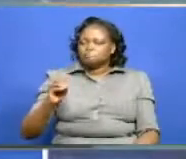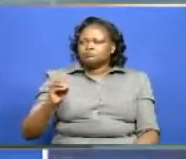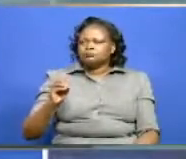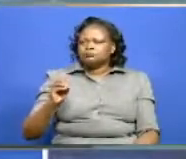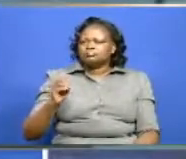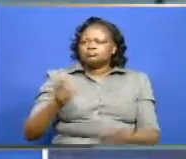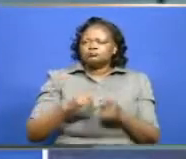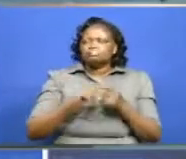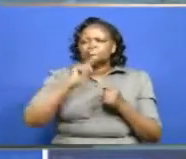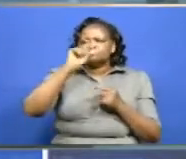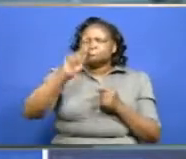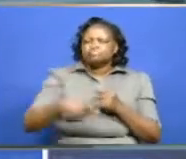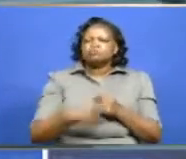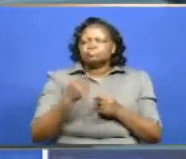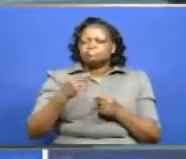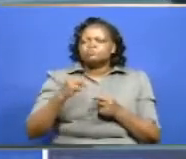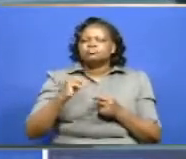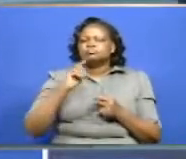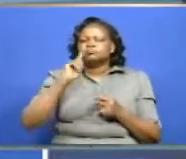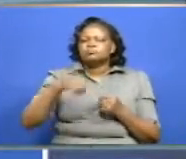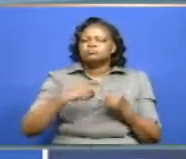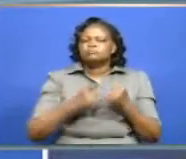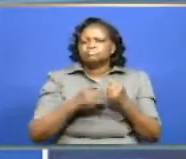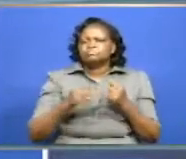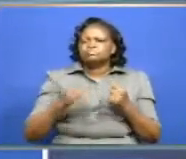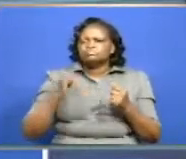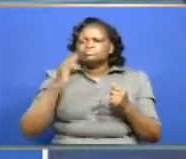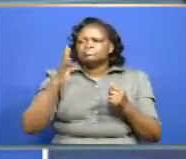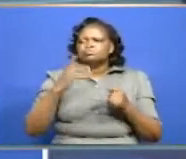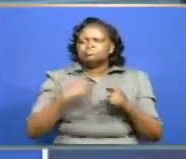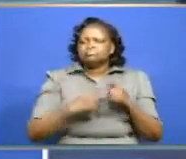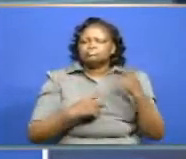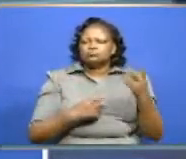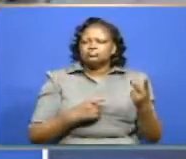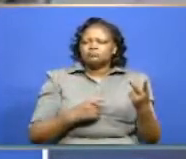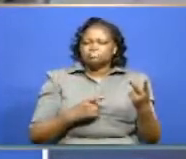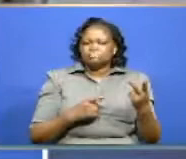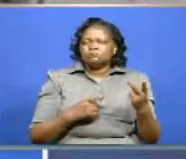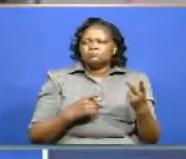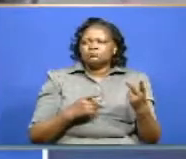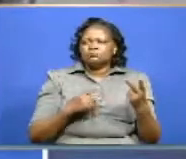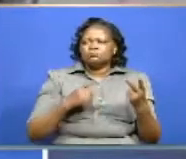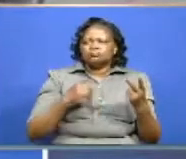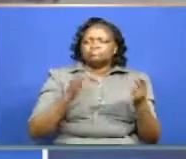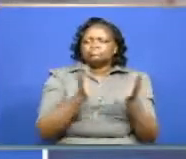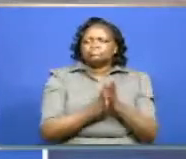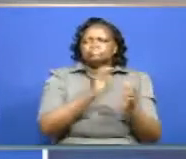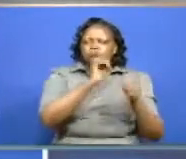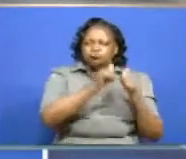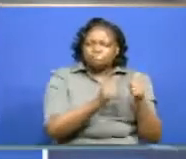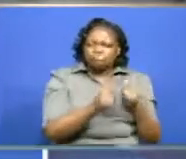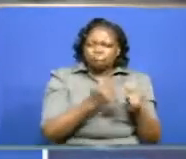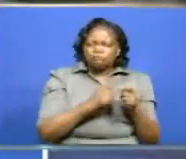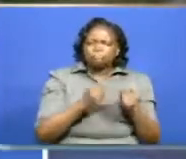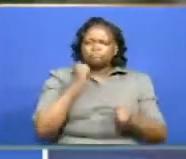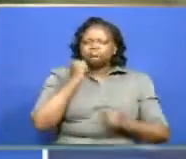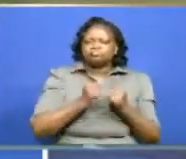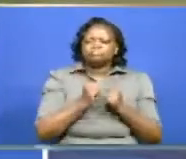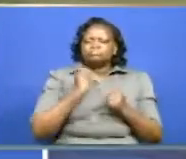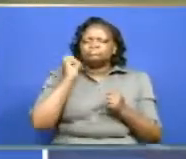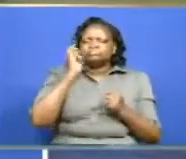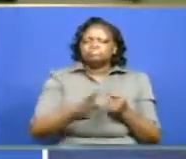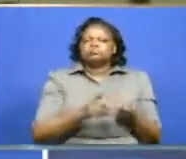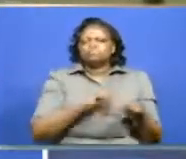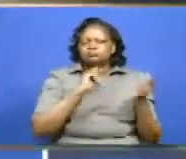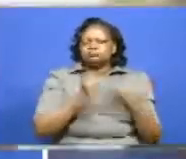1,000 meters, 1,600 meters, 4 by 200 meters relay, among others. The athletes will revert to the